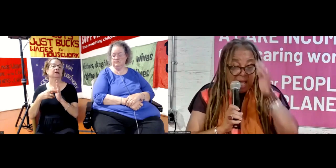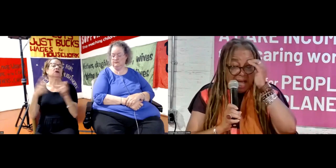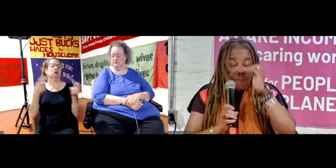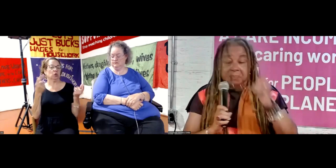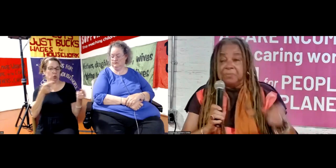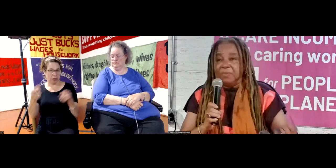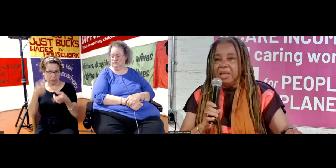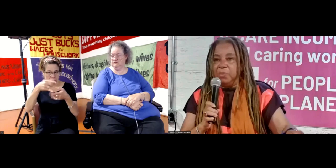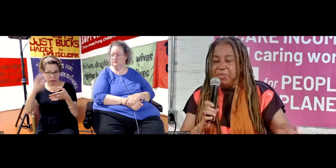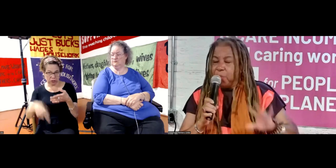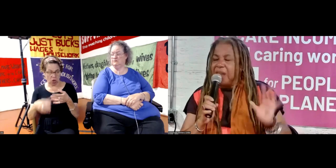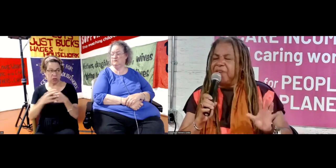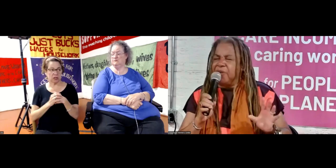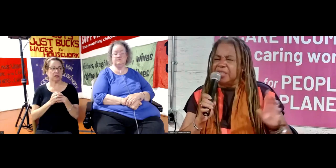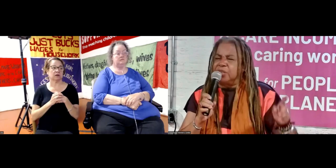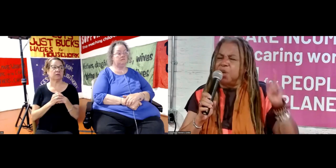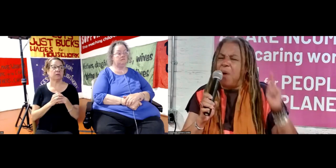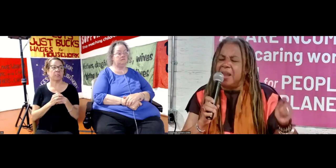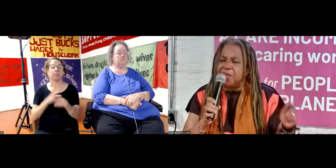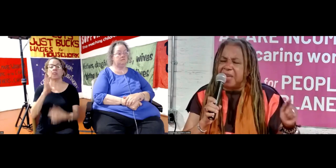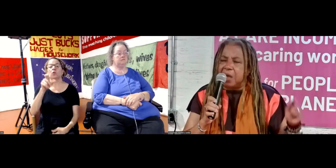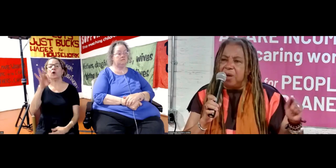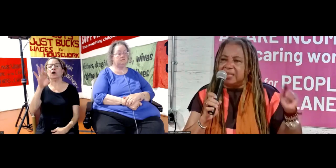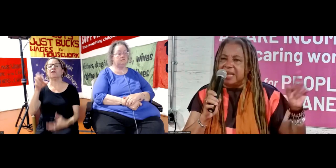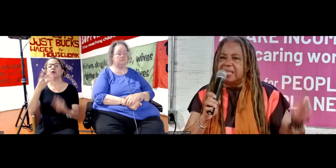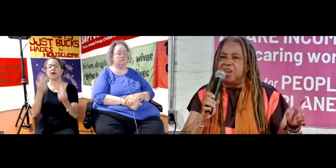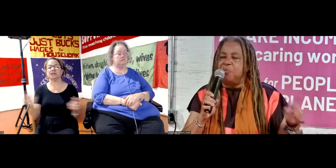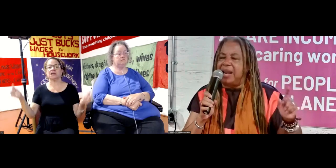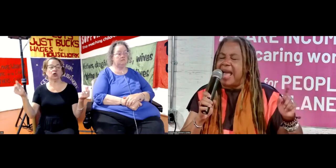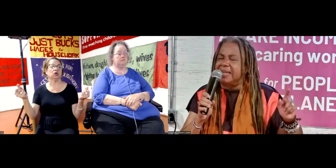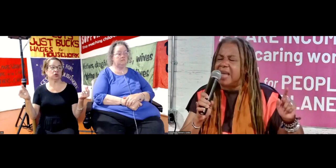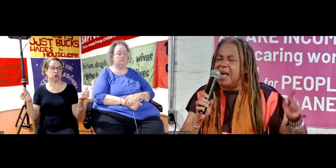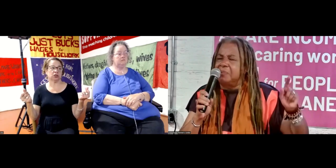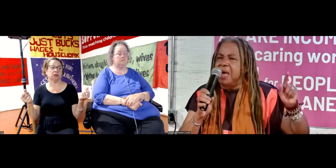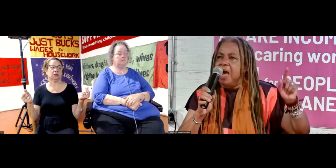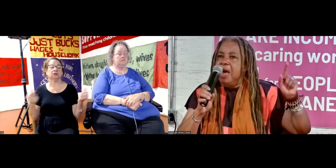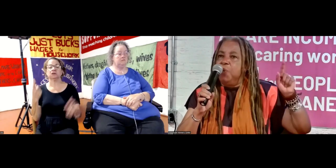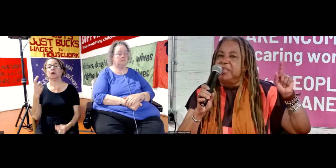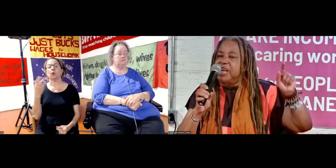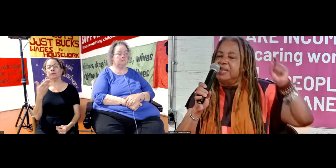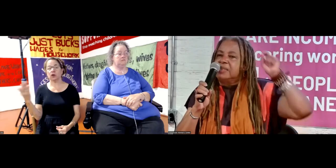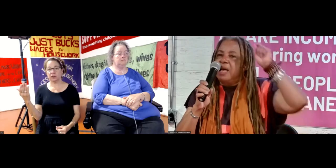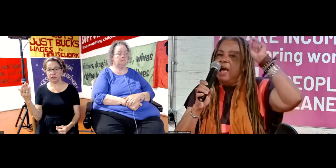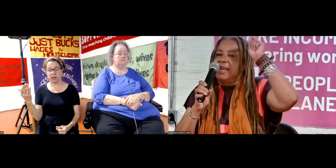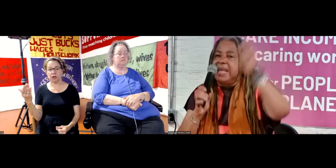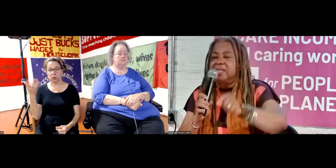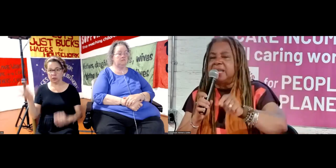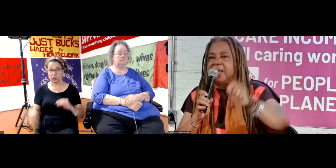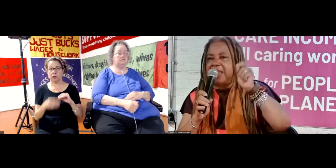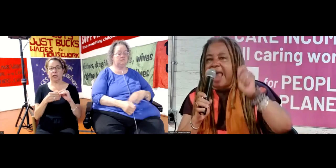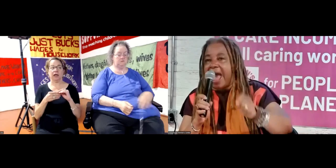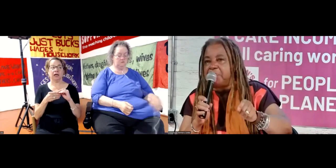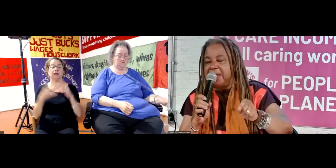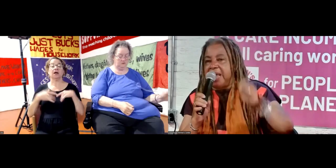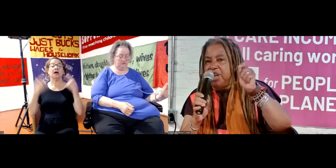rights, with the welfare resolution. One other thing I want to say, because I know I'm running out of time, which is an